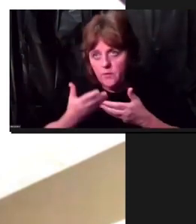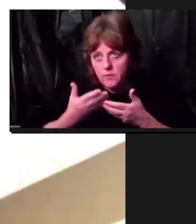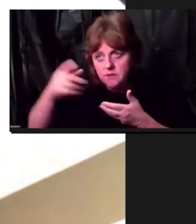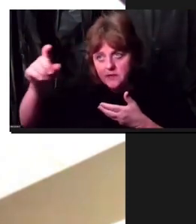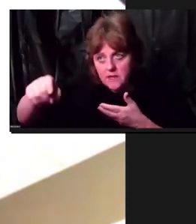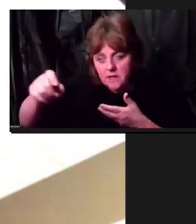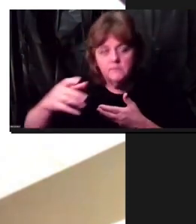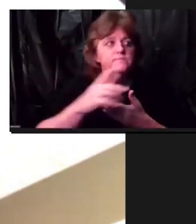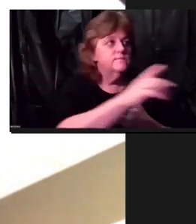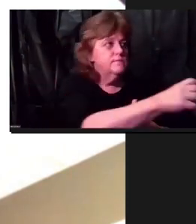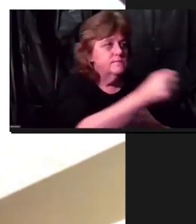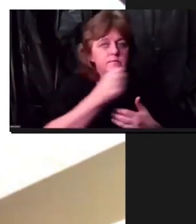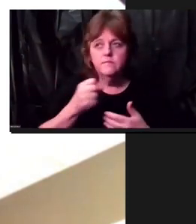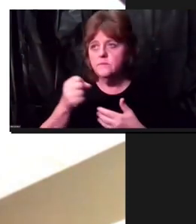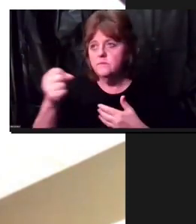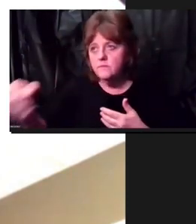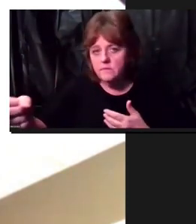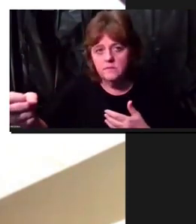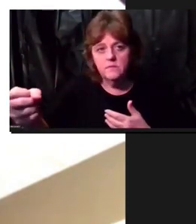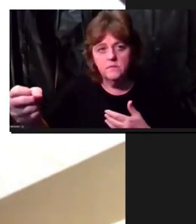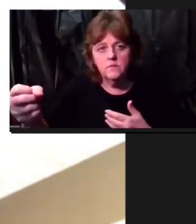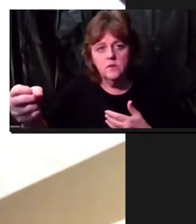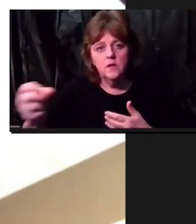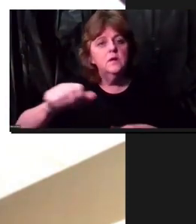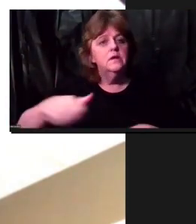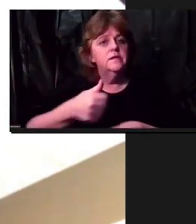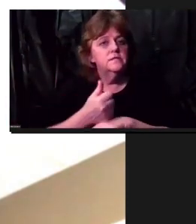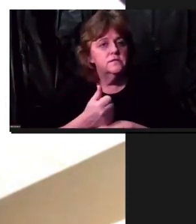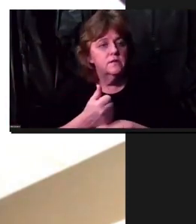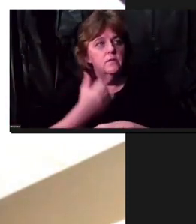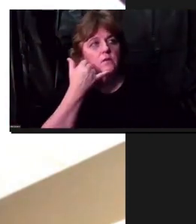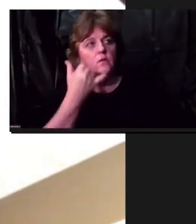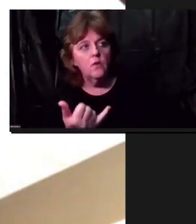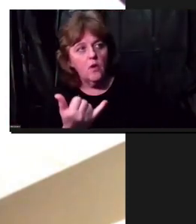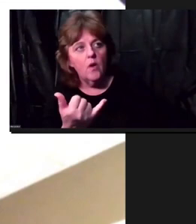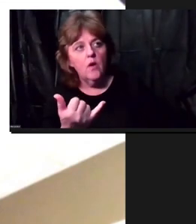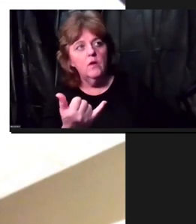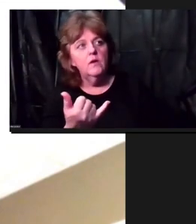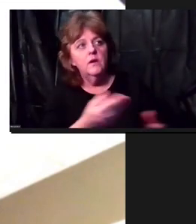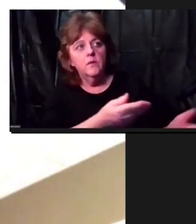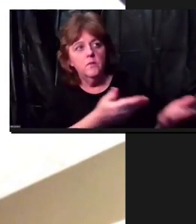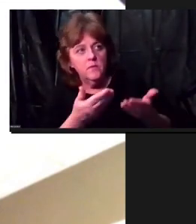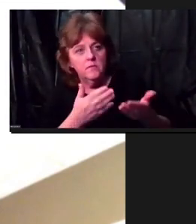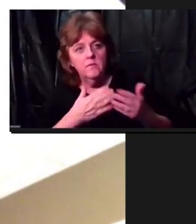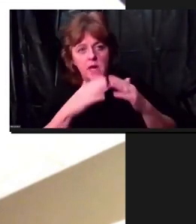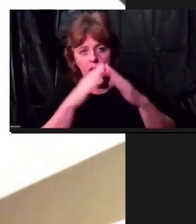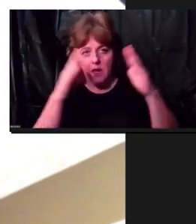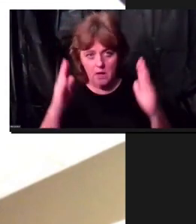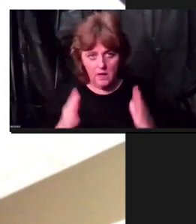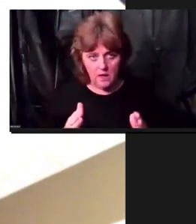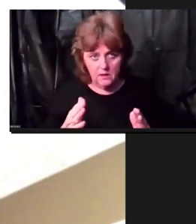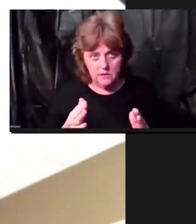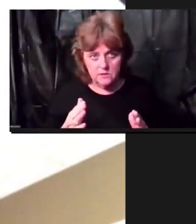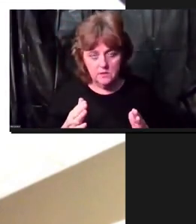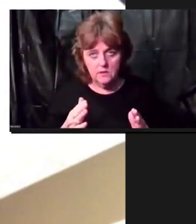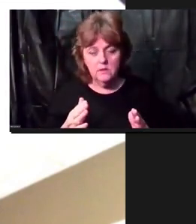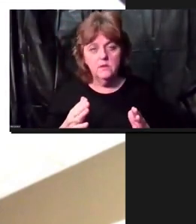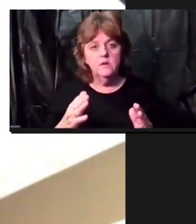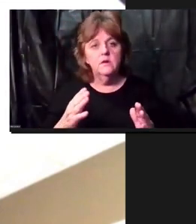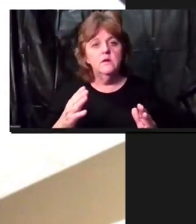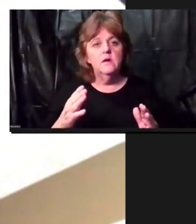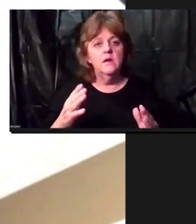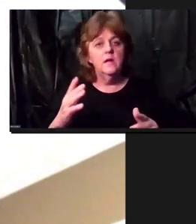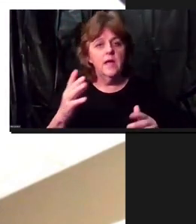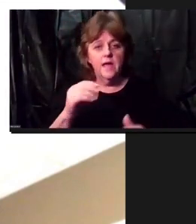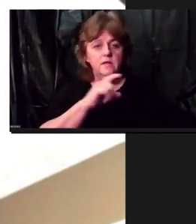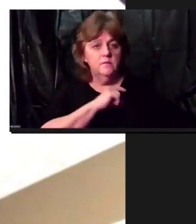what goods or services they're there for. They can set up a call in and then it can be brought out curbside, and